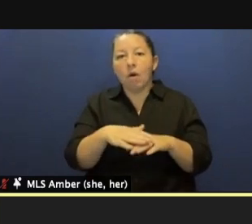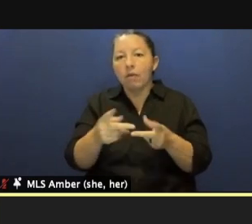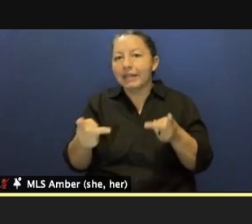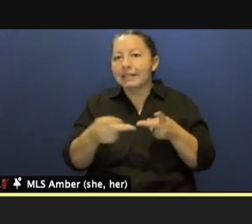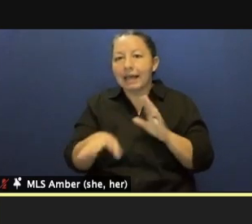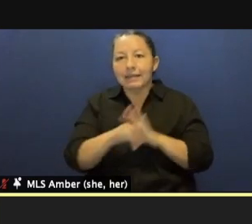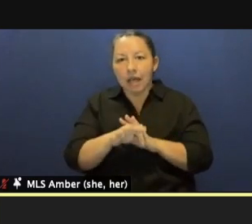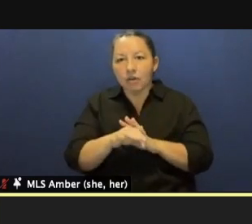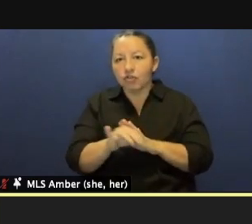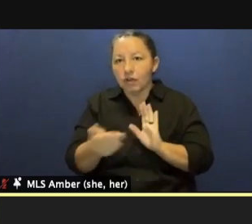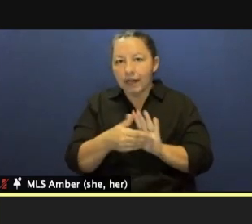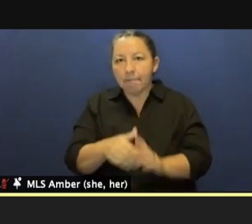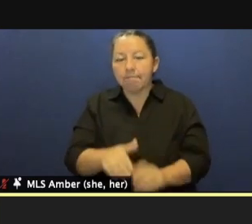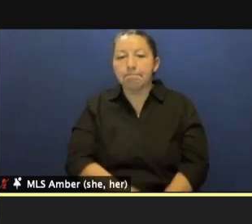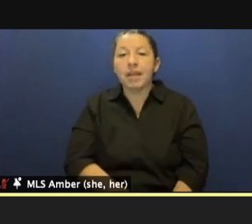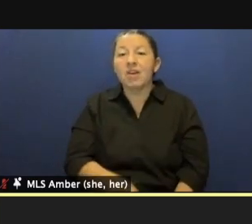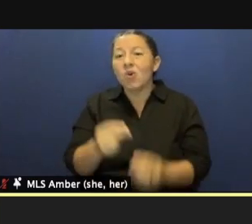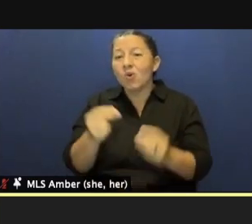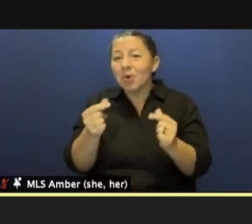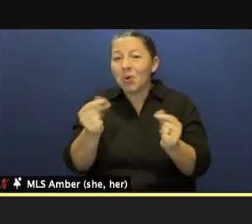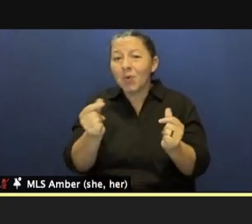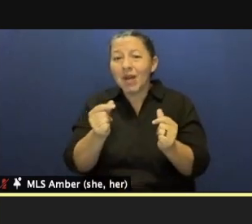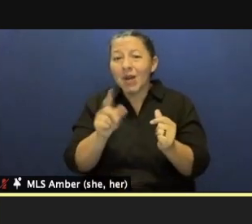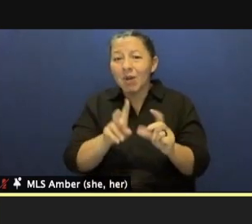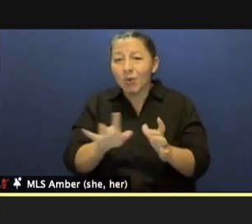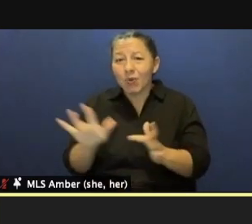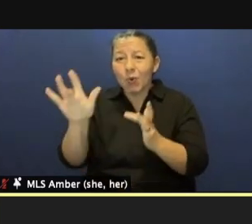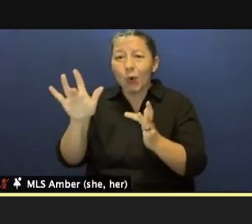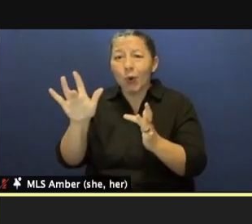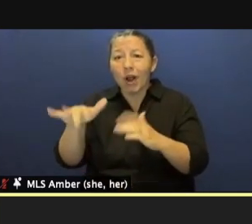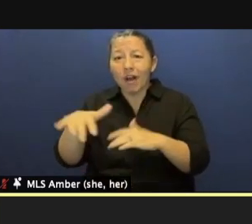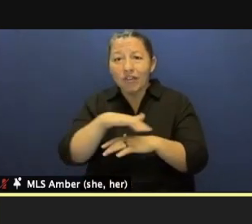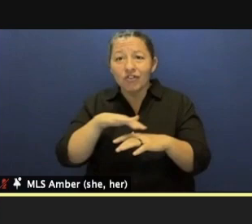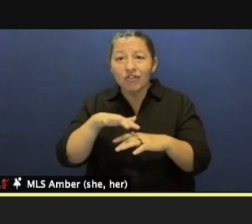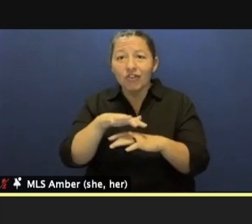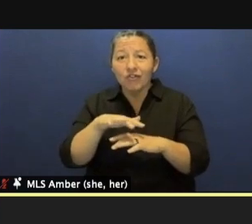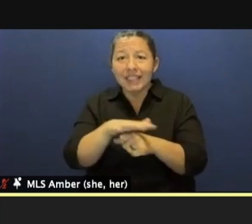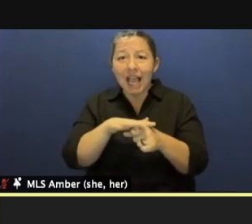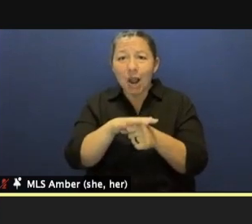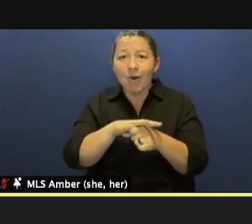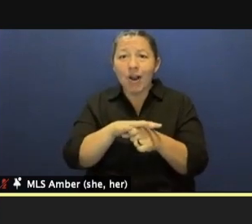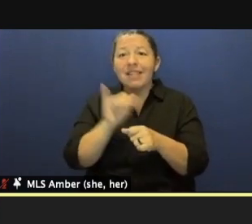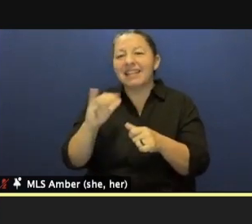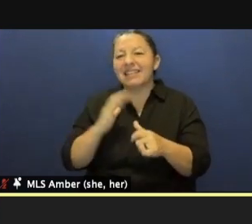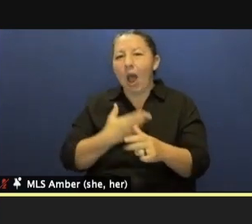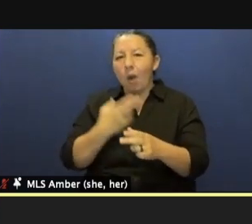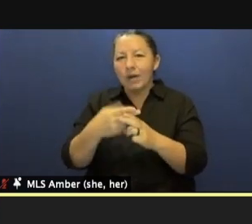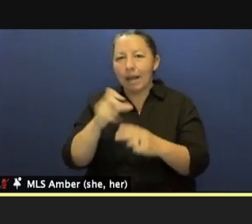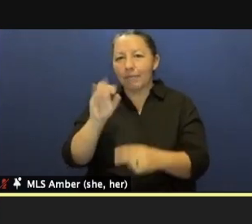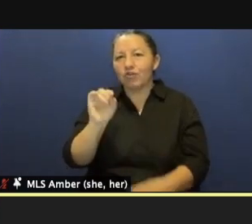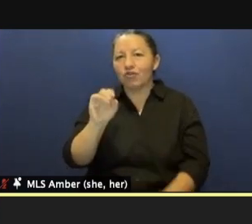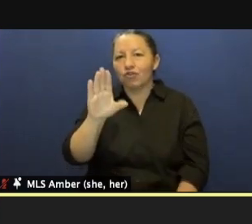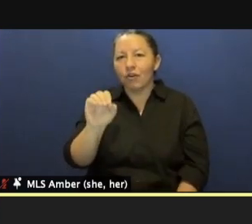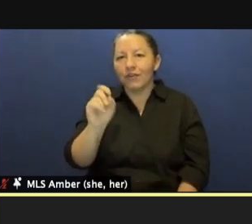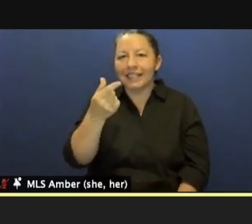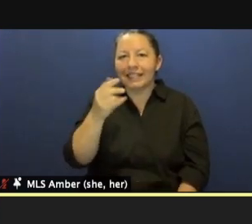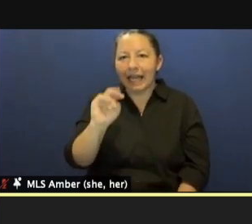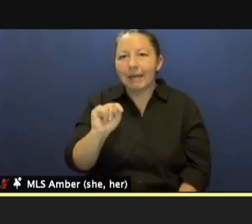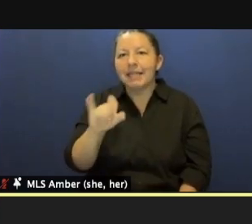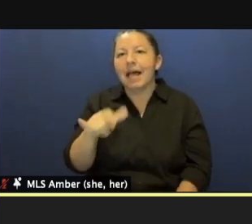CDR. Super quick tour of the surface segment, which is our name for the rover with the instruments. You can see the blue